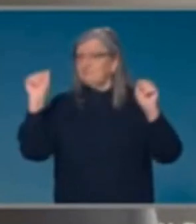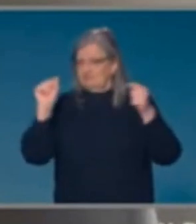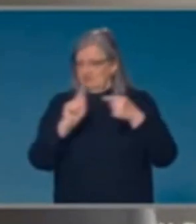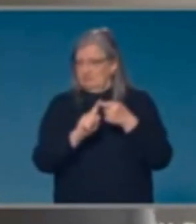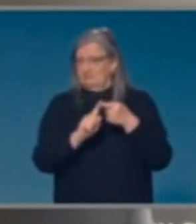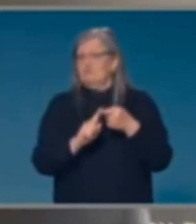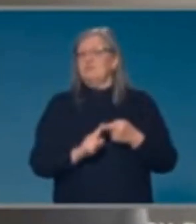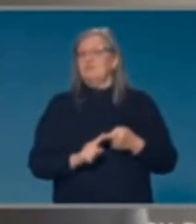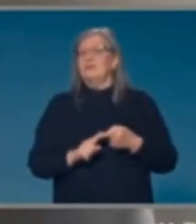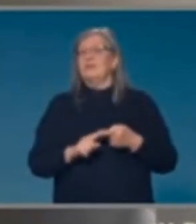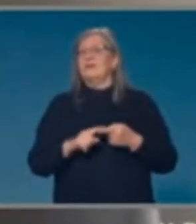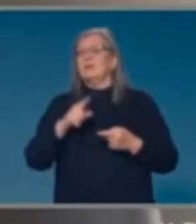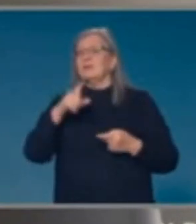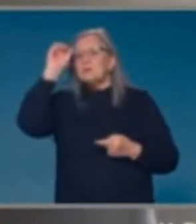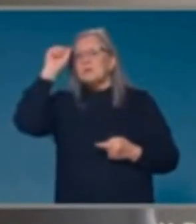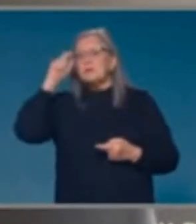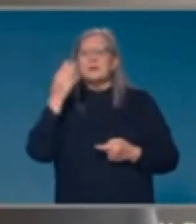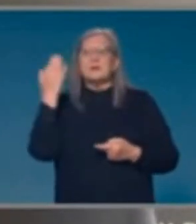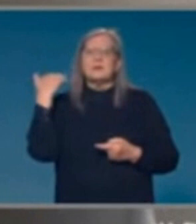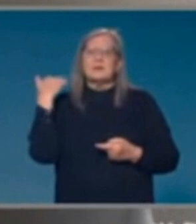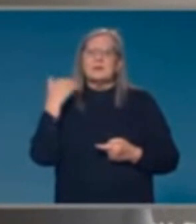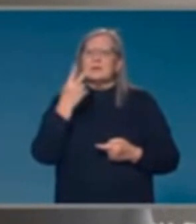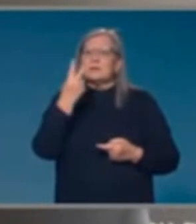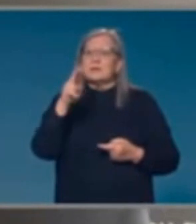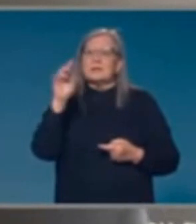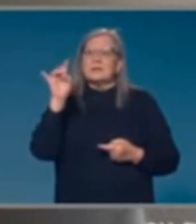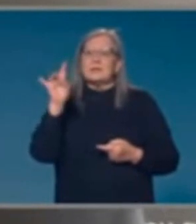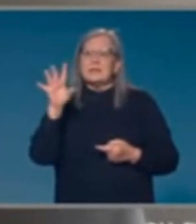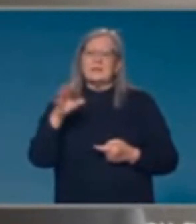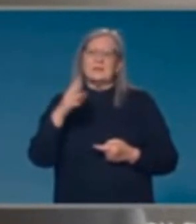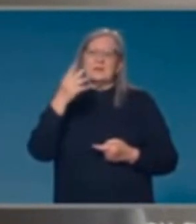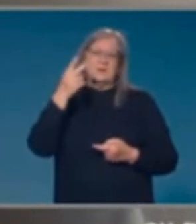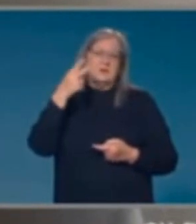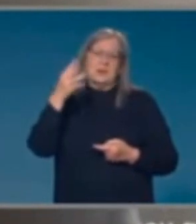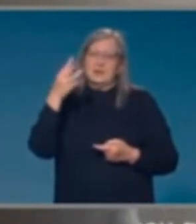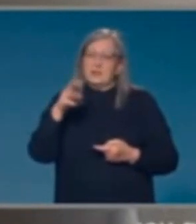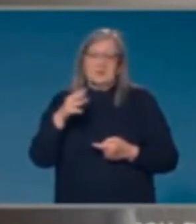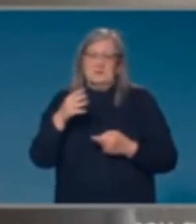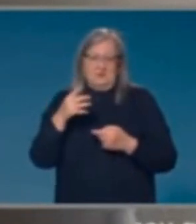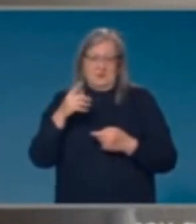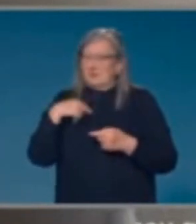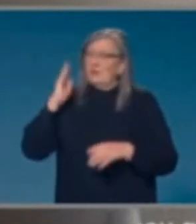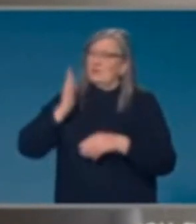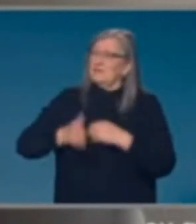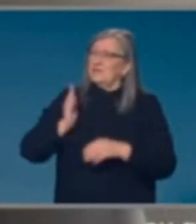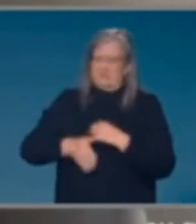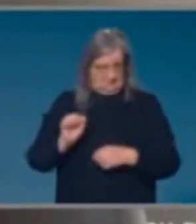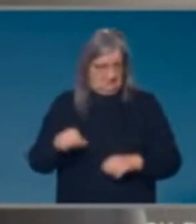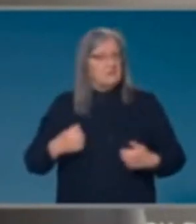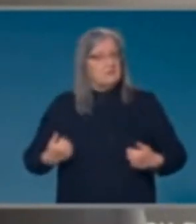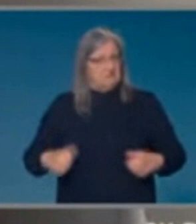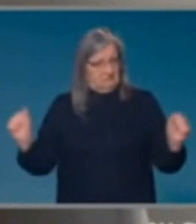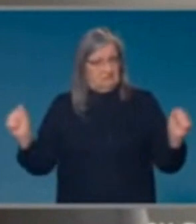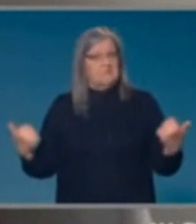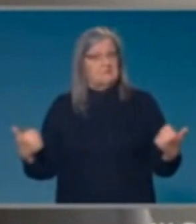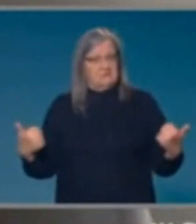in 2010 and 2013, people said, "You'll never do that." We did. Equally, we were able to set targets